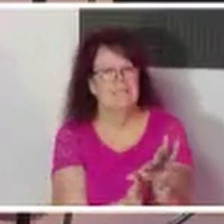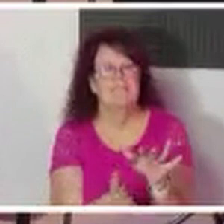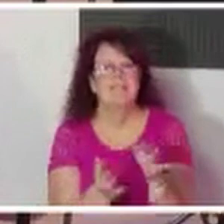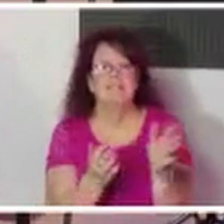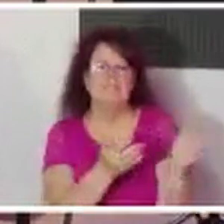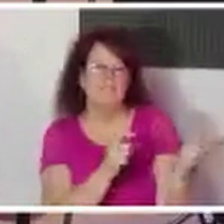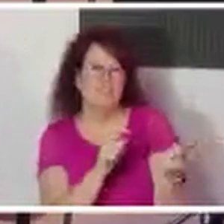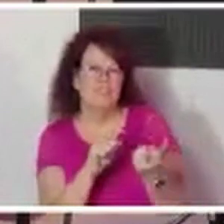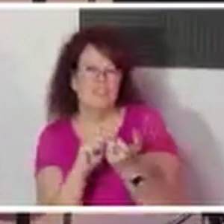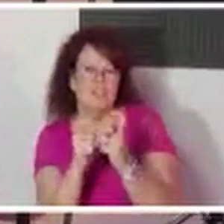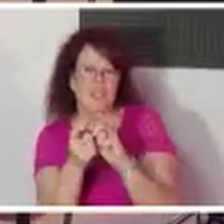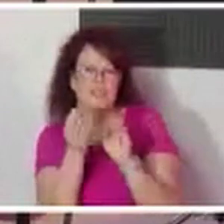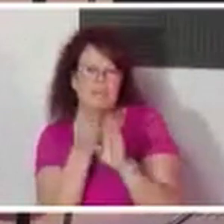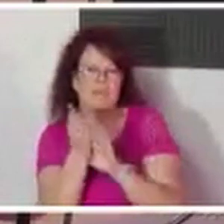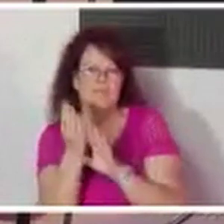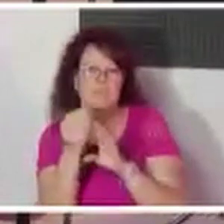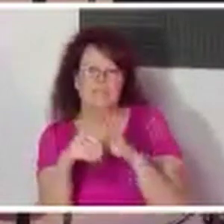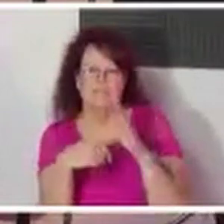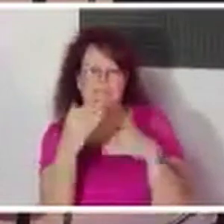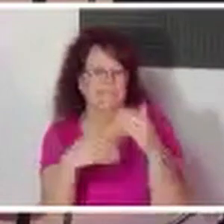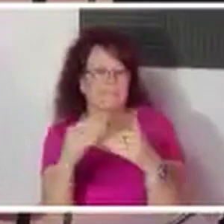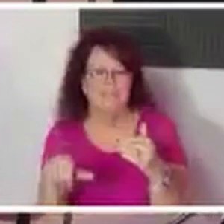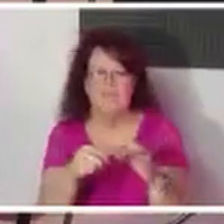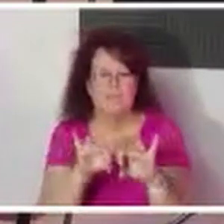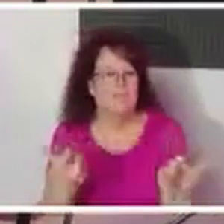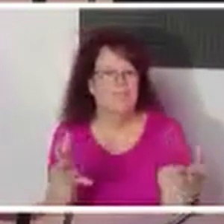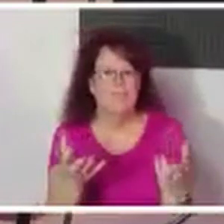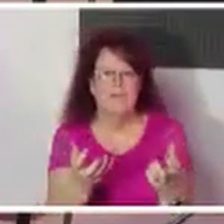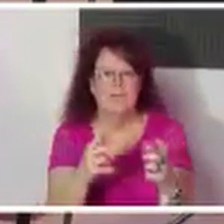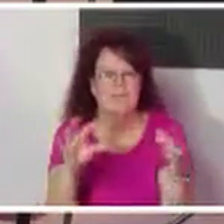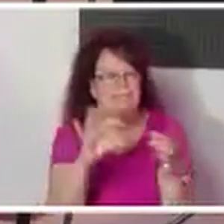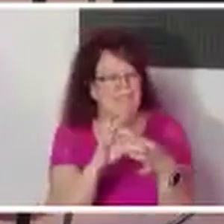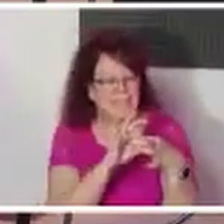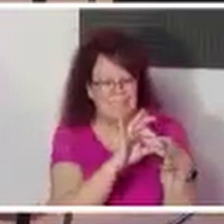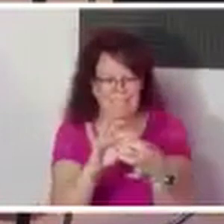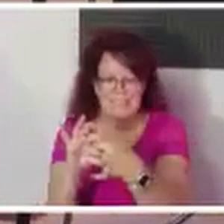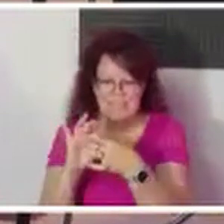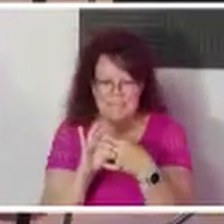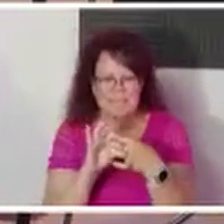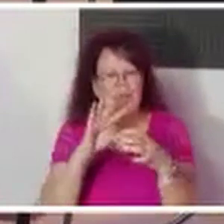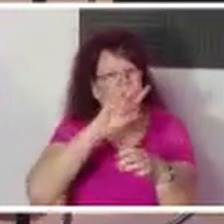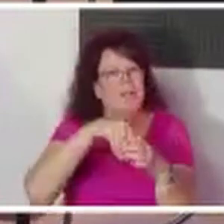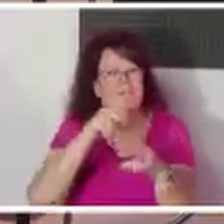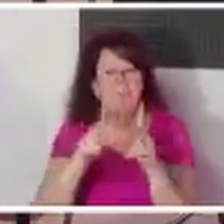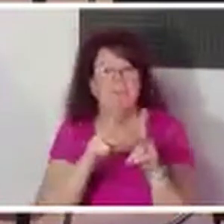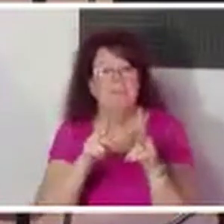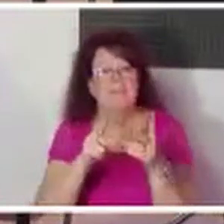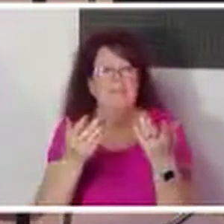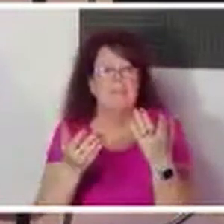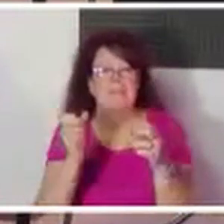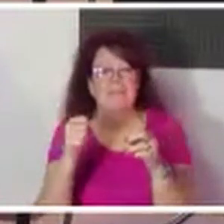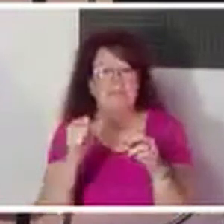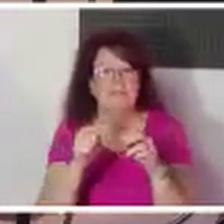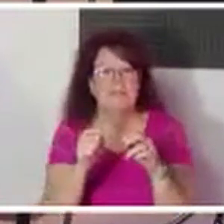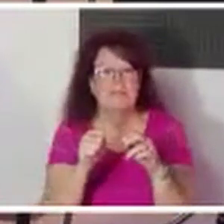instead into a series of other degrees that were all somewhat related in terms of, again, the involvement with people. I thought maybe I'd be a high